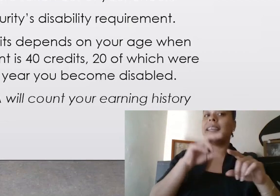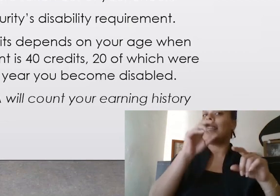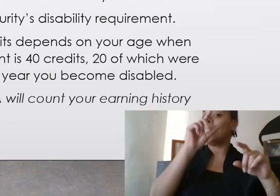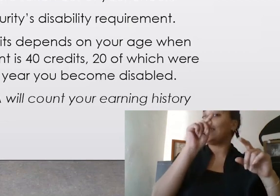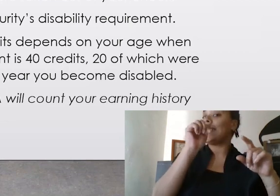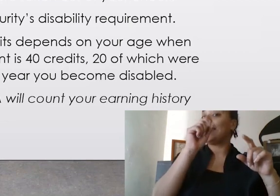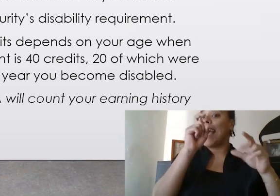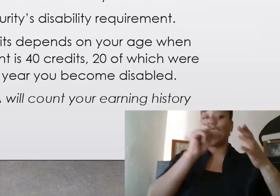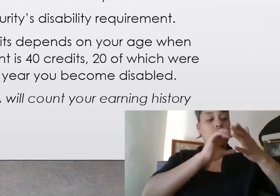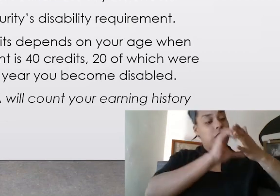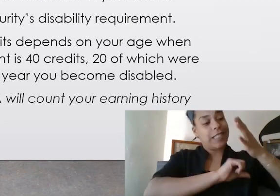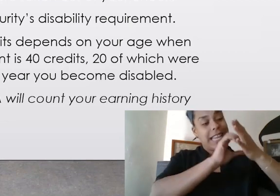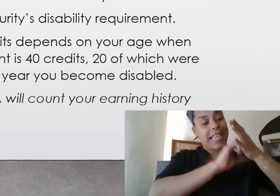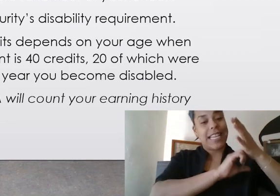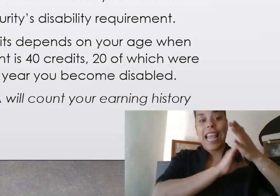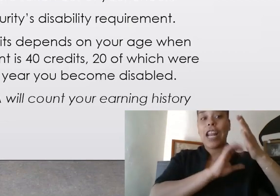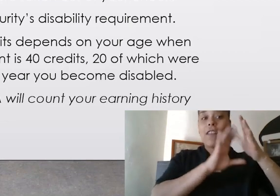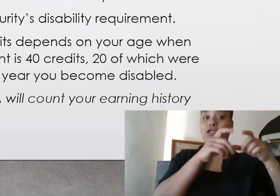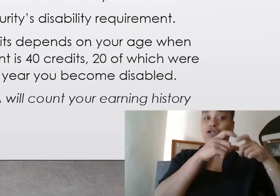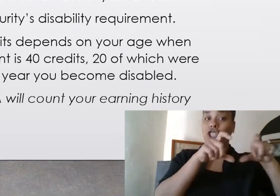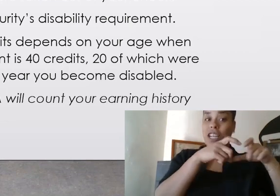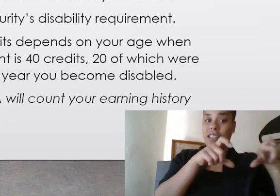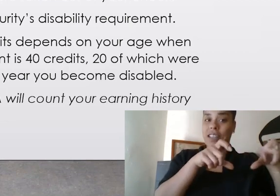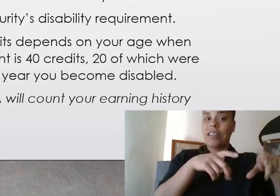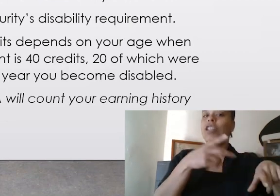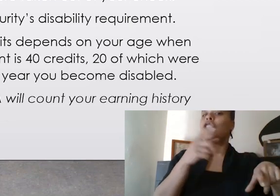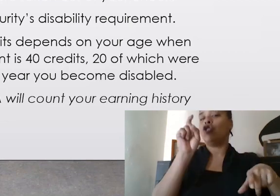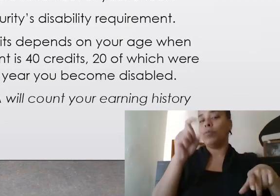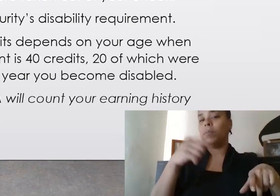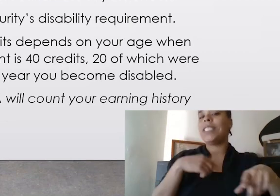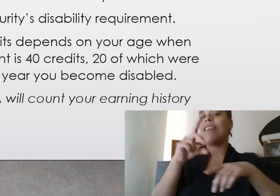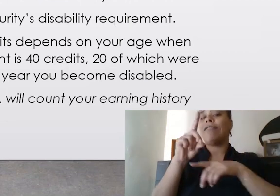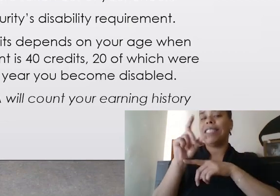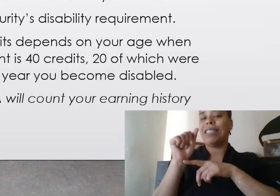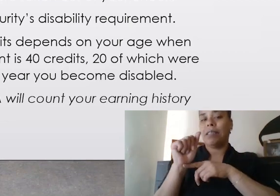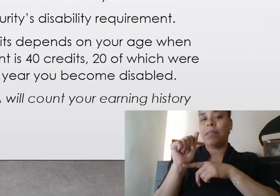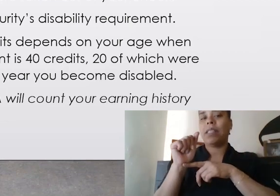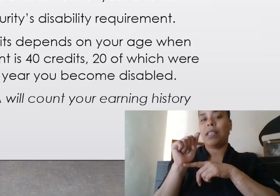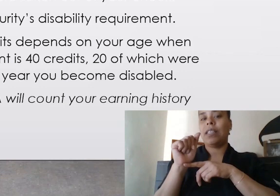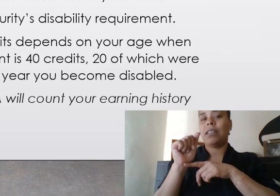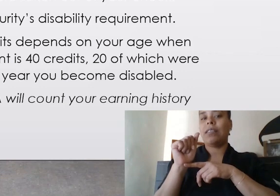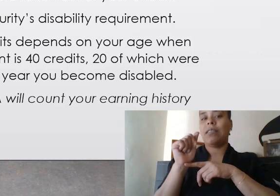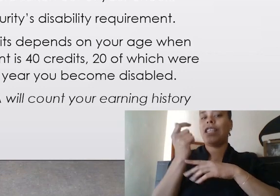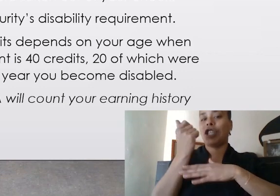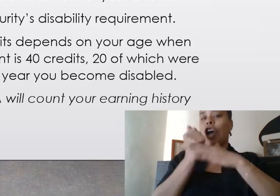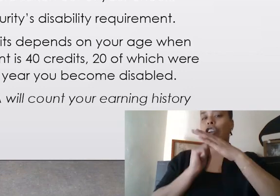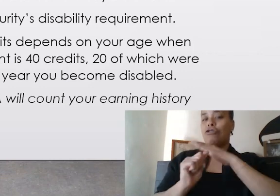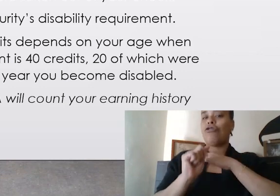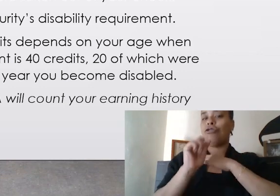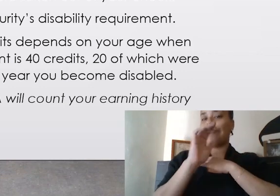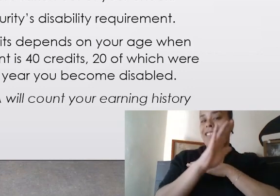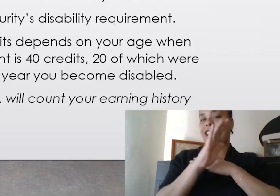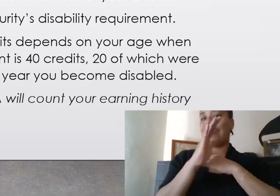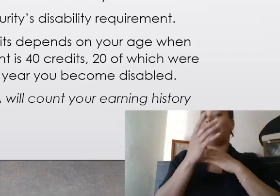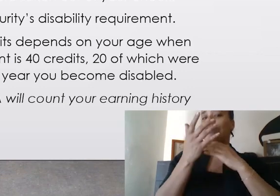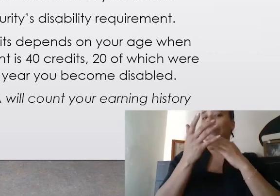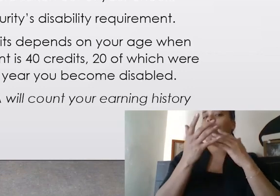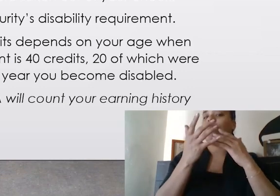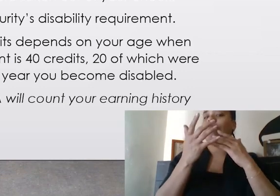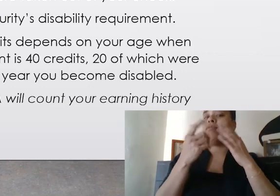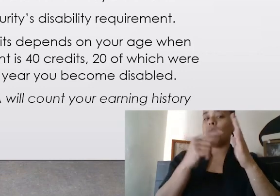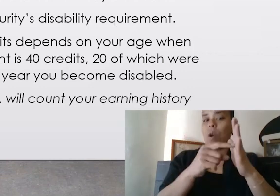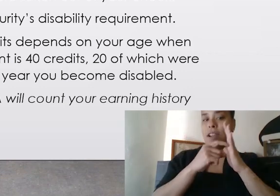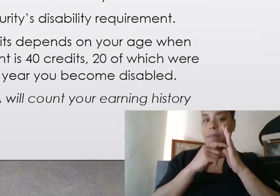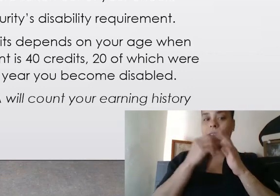medical condition that meets disability requirements, like I mentioned in the previous slide, and you have to have work credits.